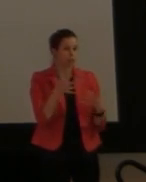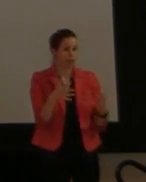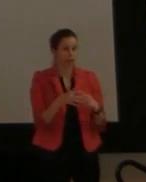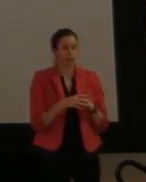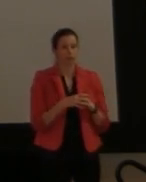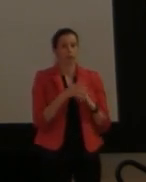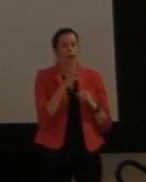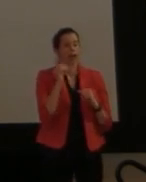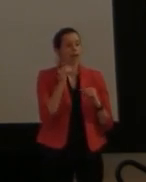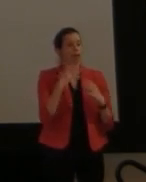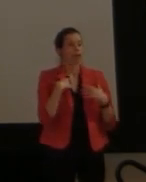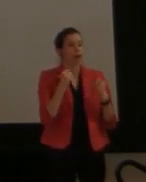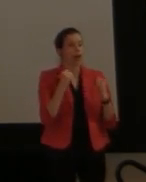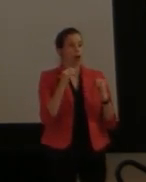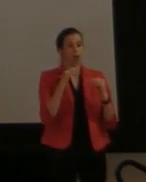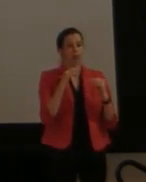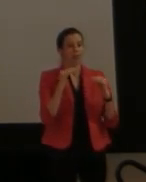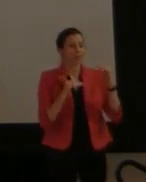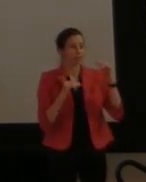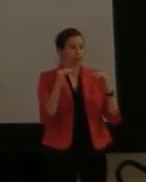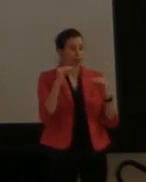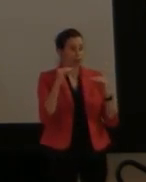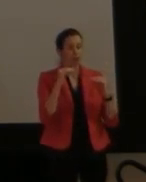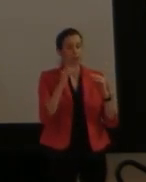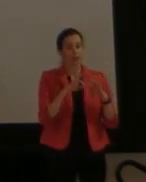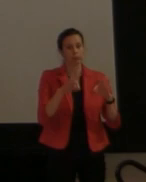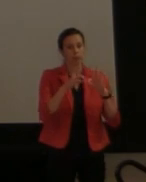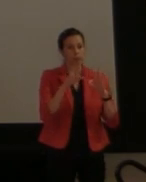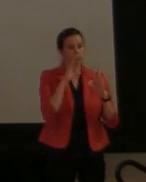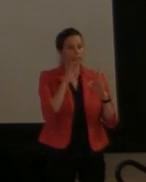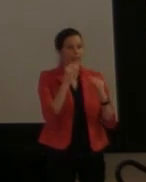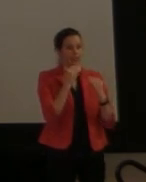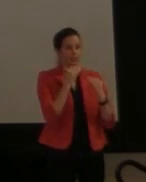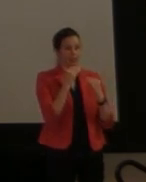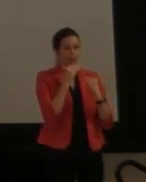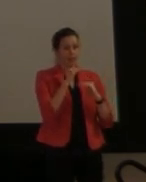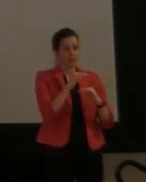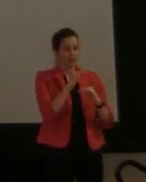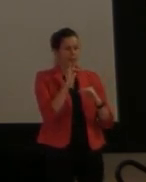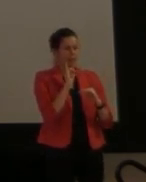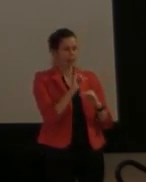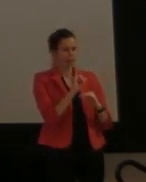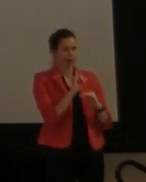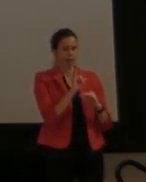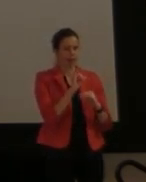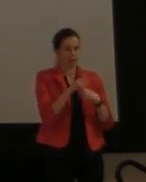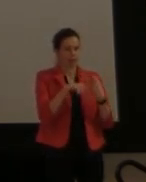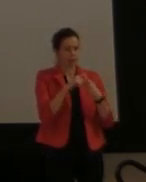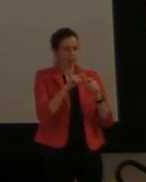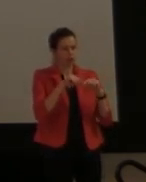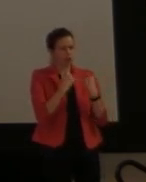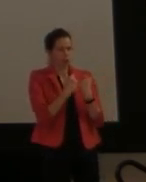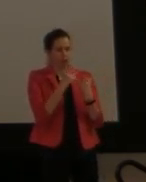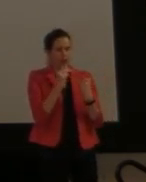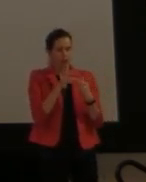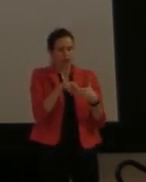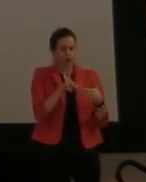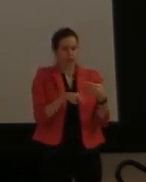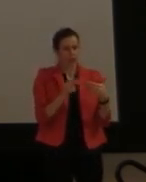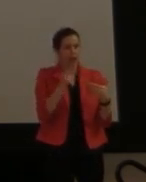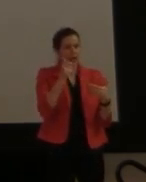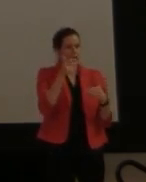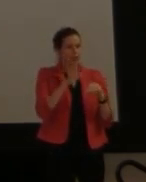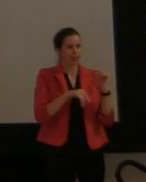So health disparities are important because they limit health and well-being of a particular group and result in higher than